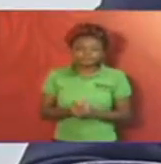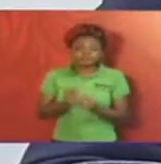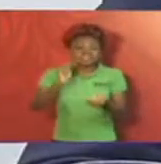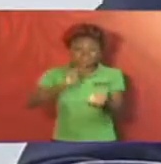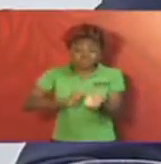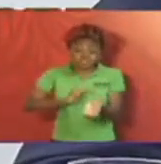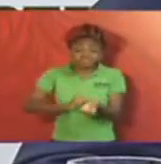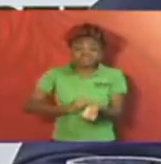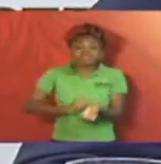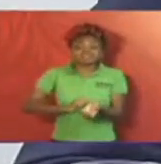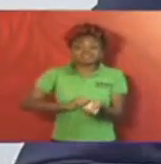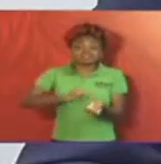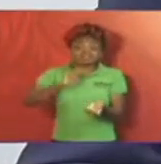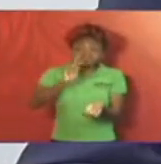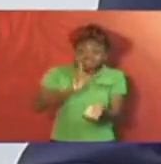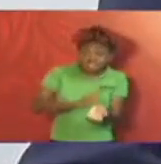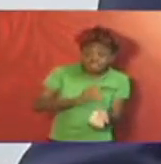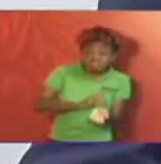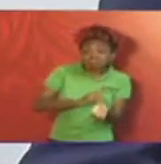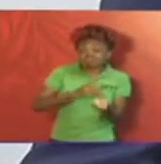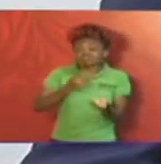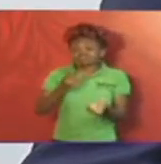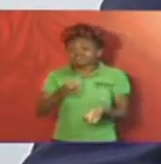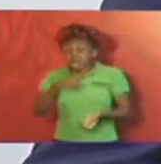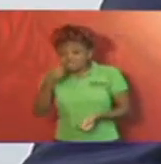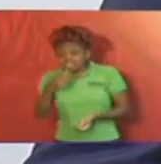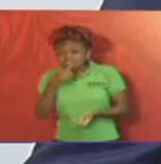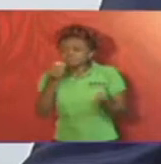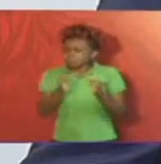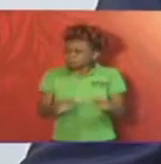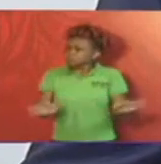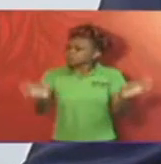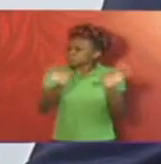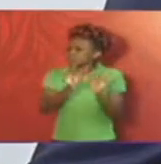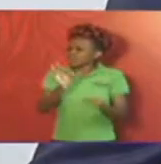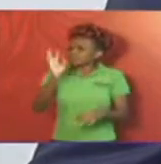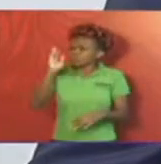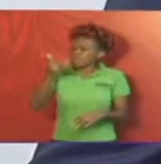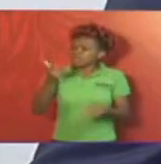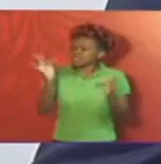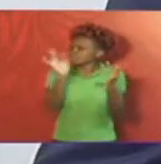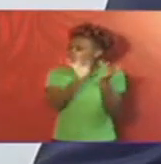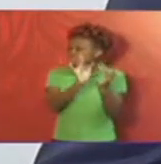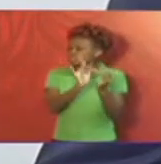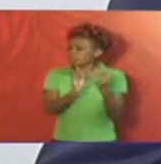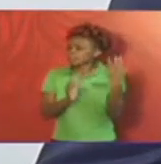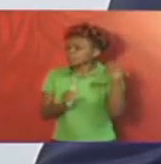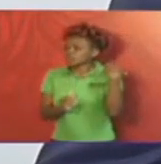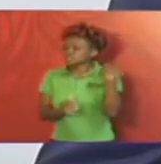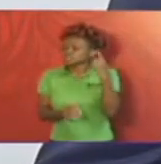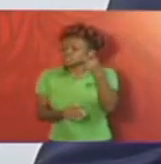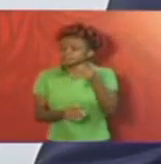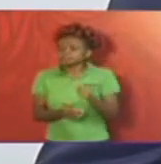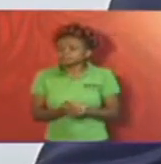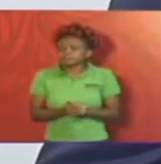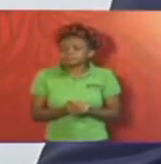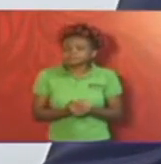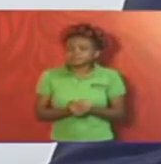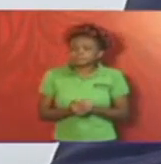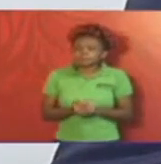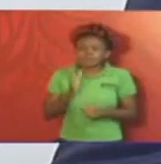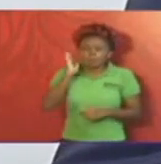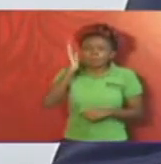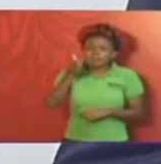with the CEOs of those 2 facilities to confirm that. So I will surely reach out to